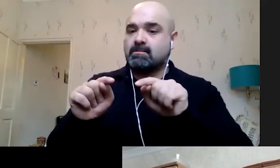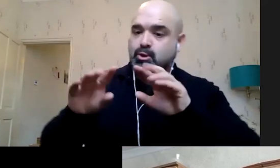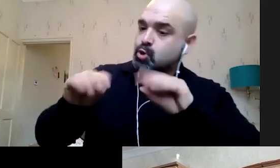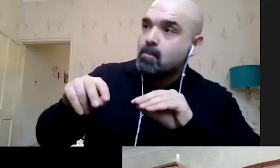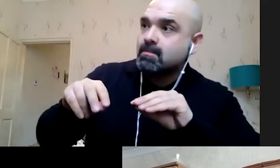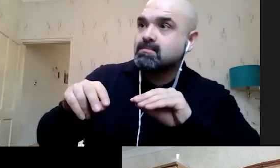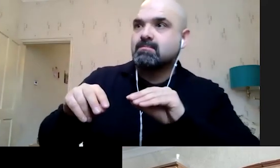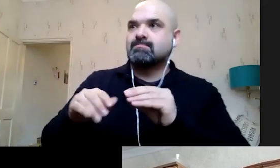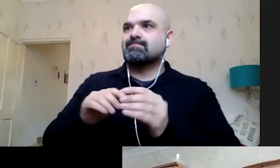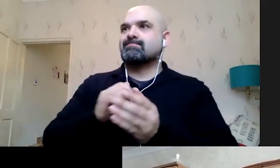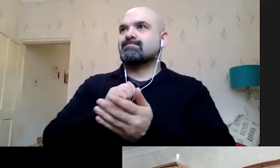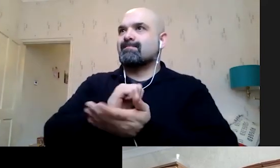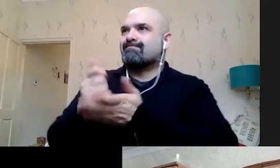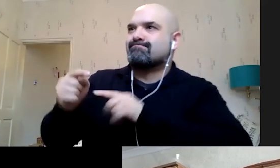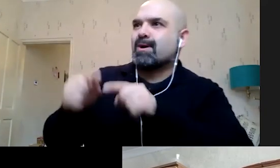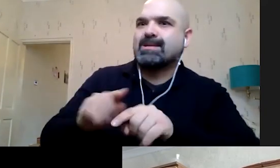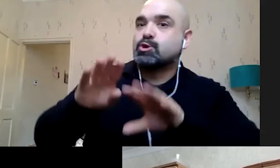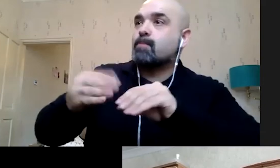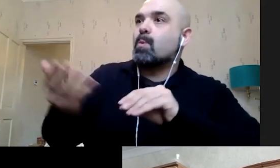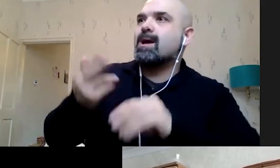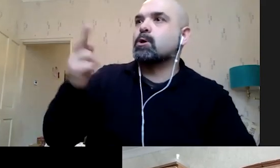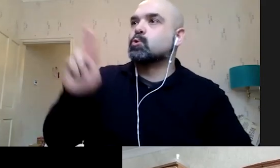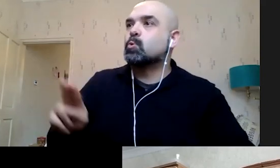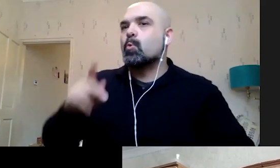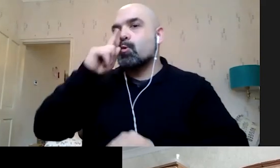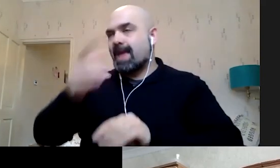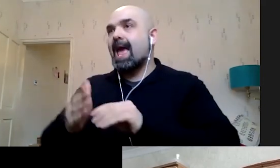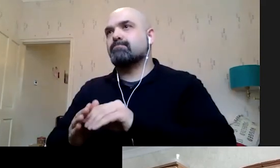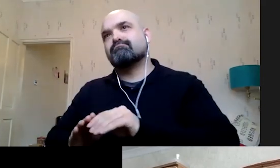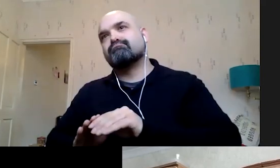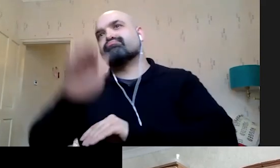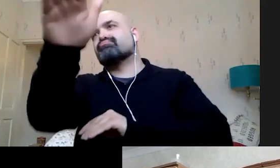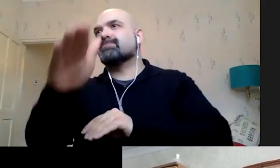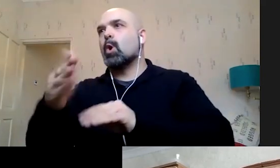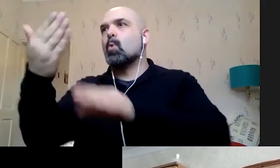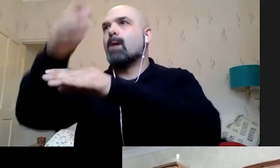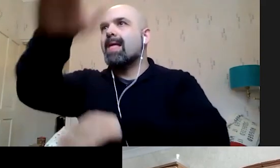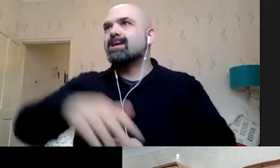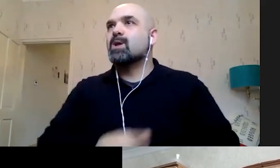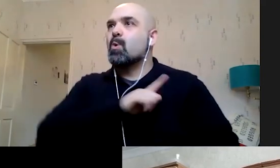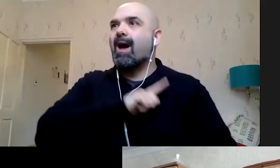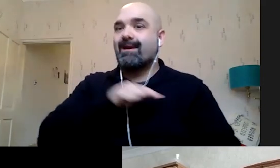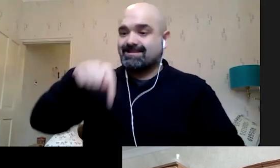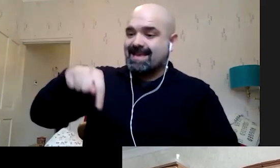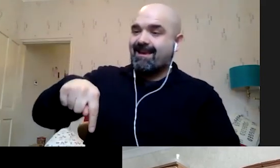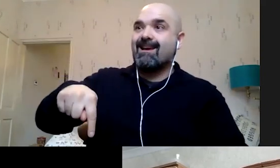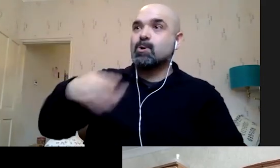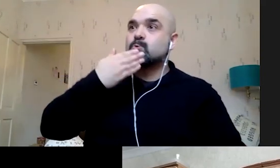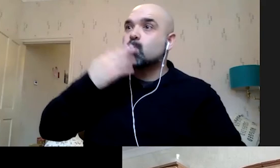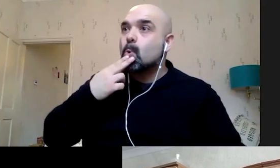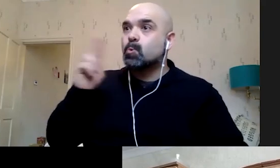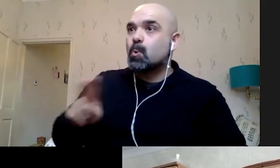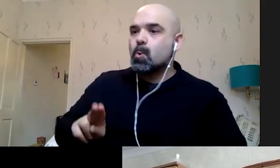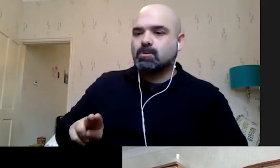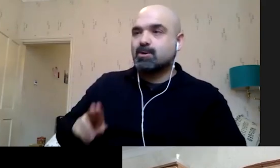if homophobic bullying isn't stopped in schools, then how it can escalate and carry on to the workplace. Because if people aren't told this is wrong, this